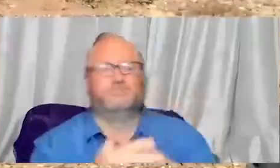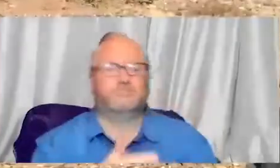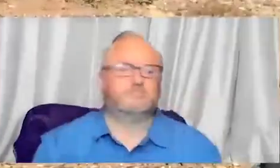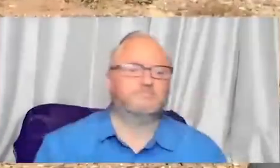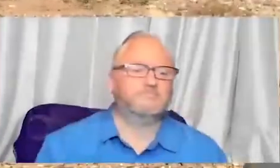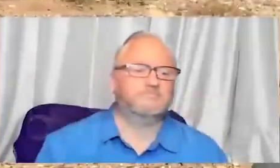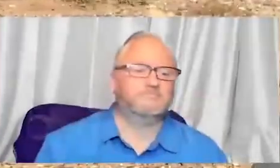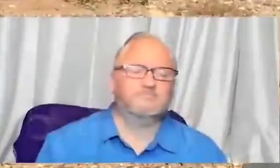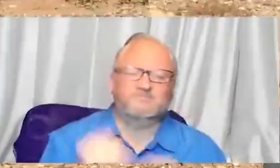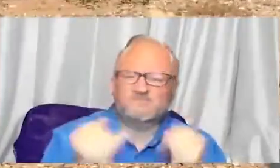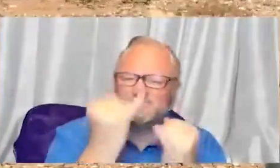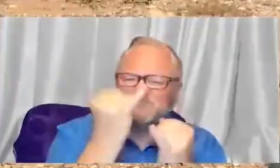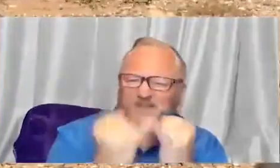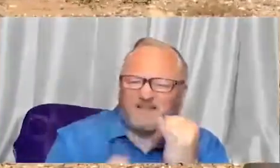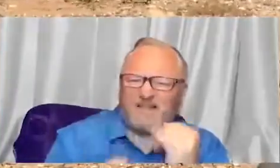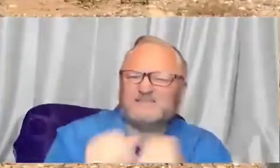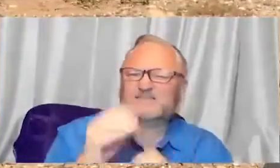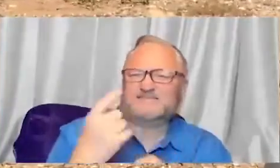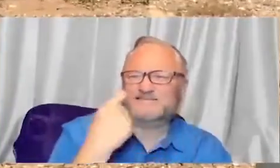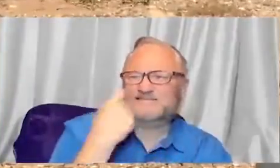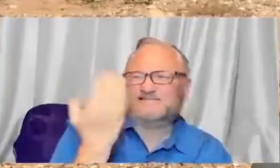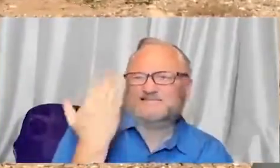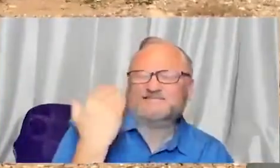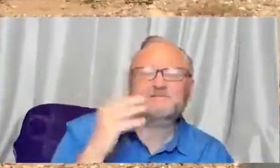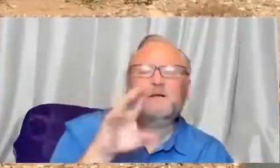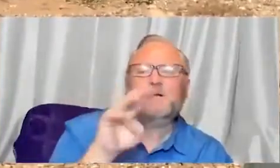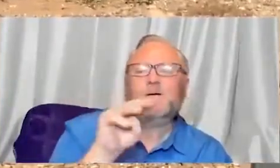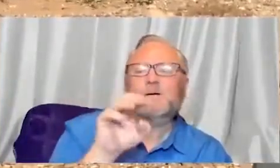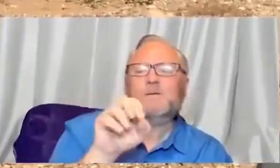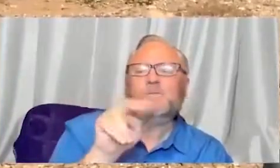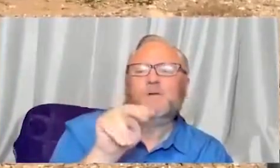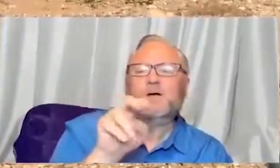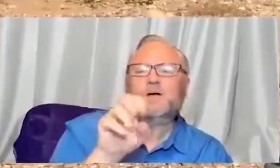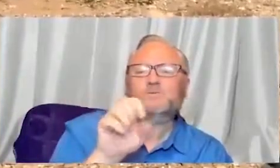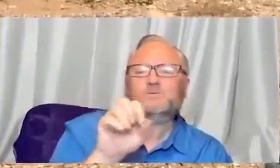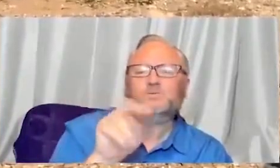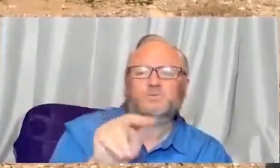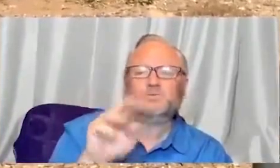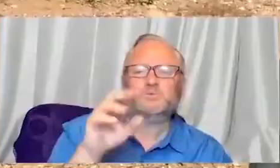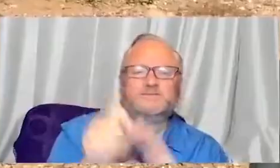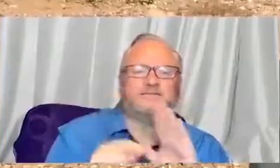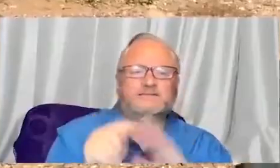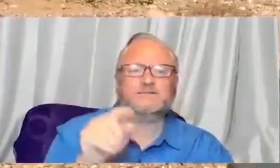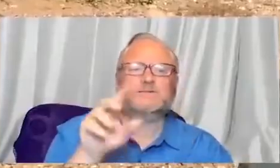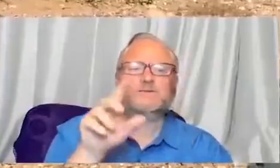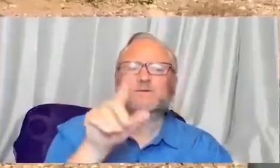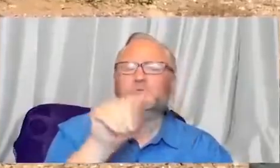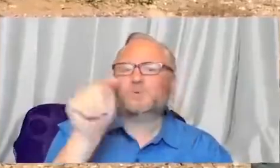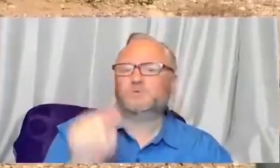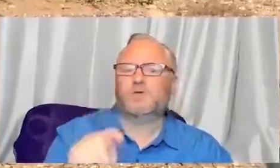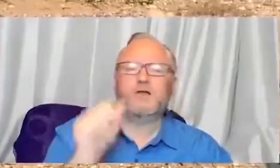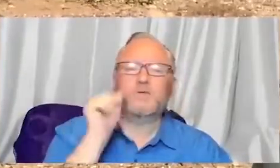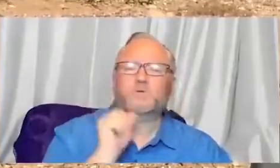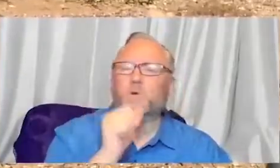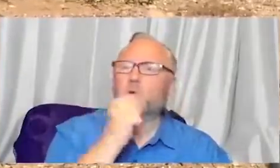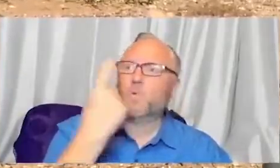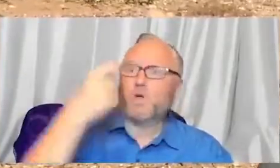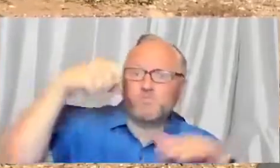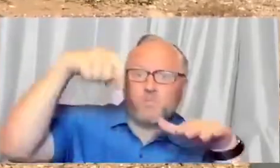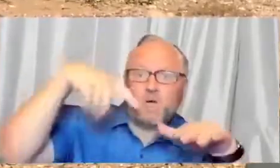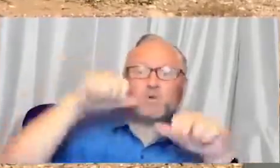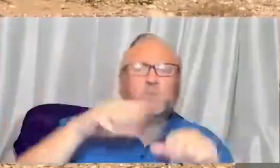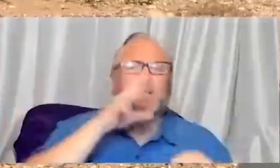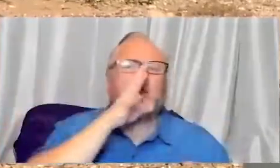This last monsoon season in Tucson, Arizona began slowly. One drop, which could easily be ignored as a